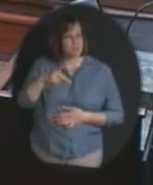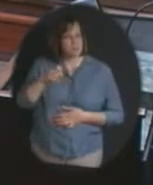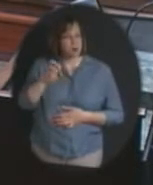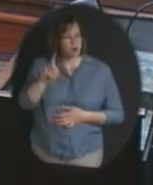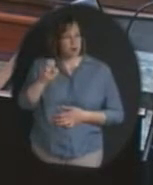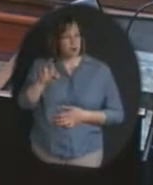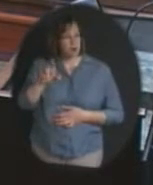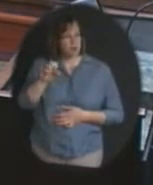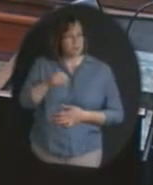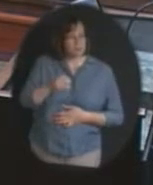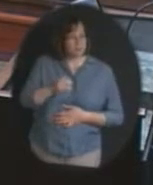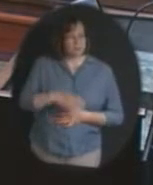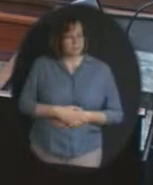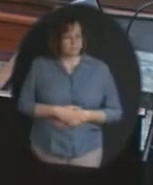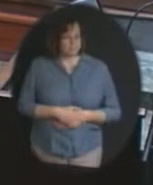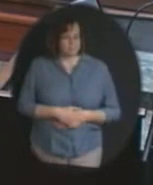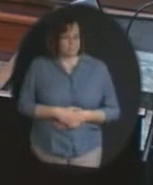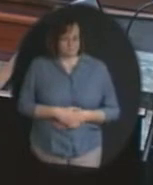Parker? Yes.